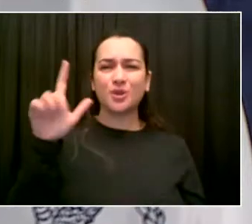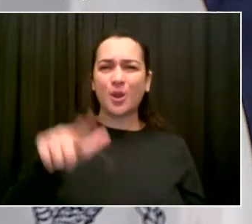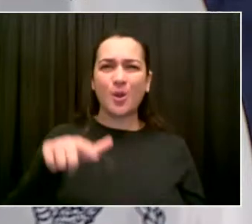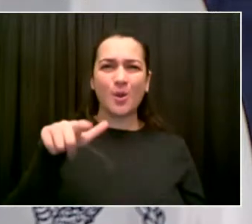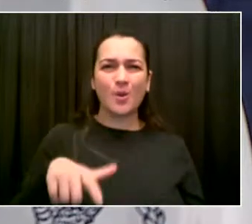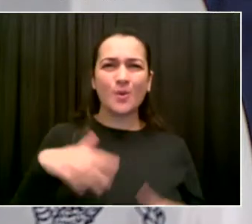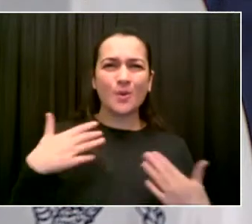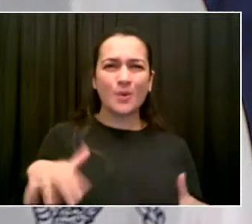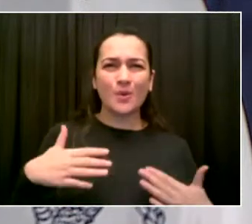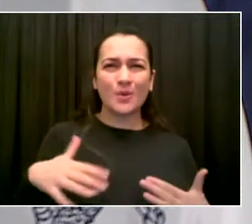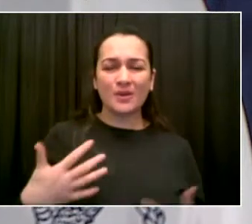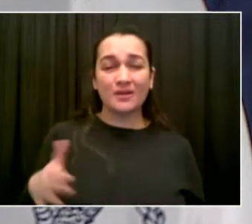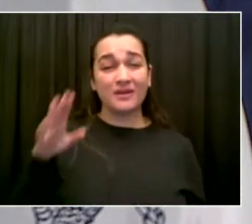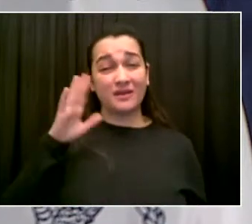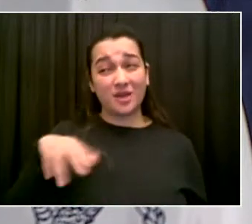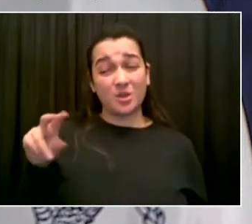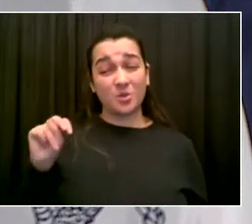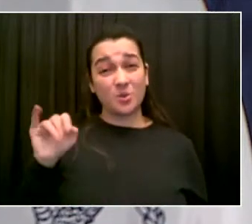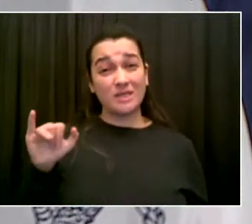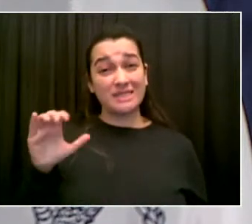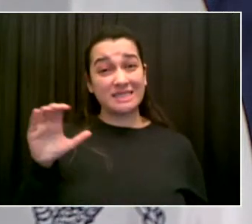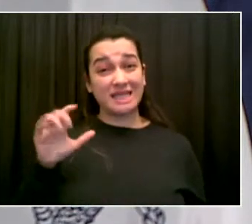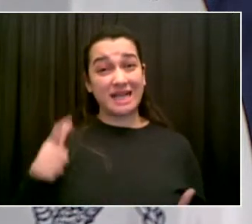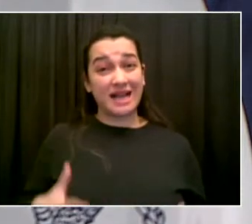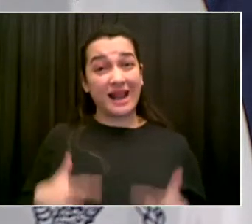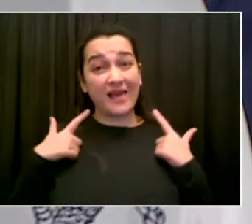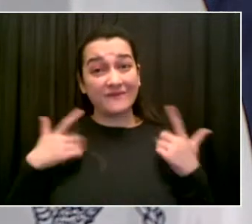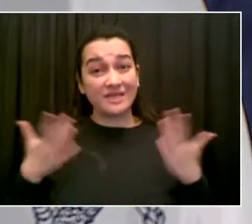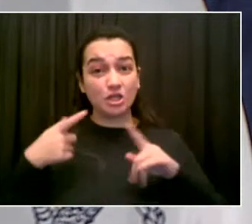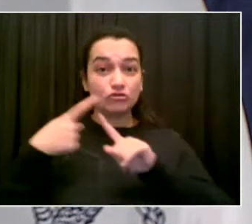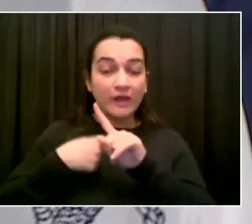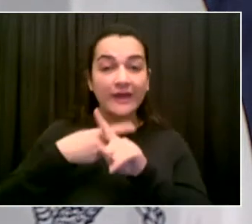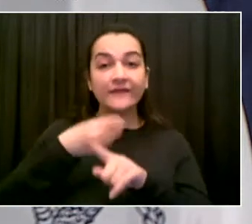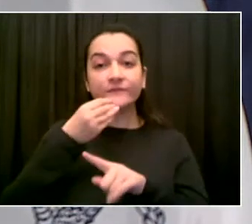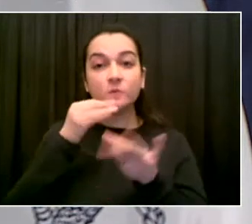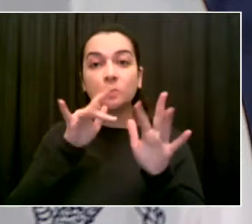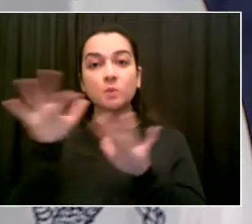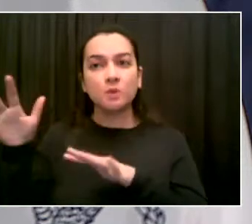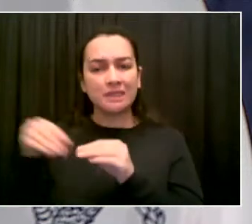why many of them are paid so little and how those salaries are determined.